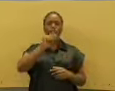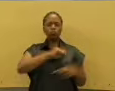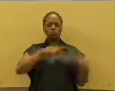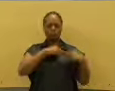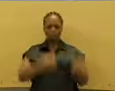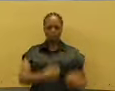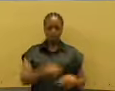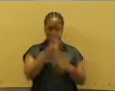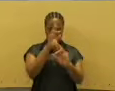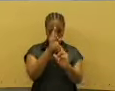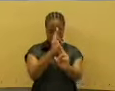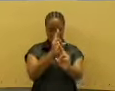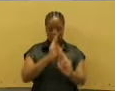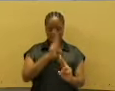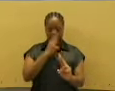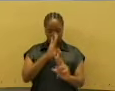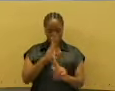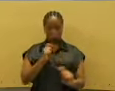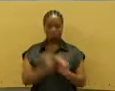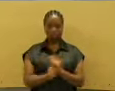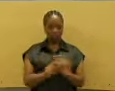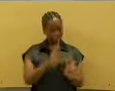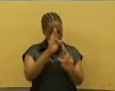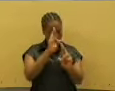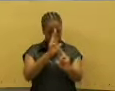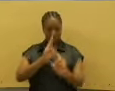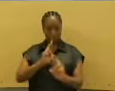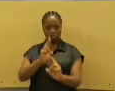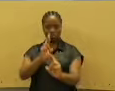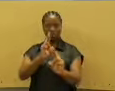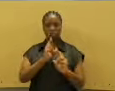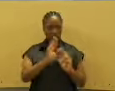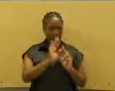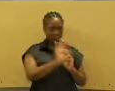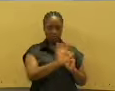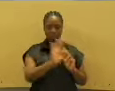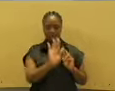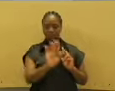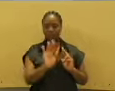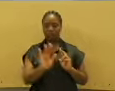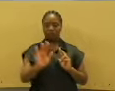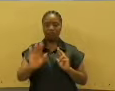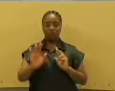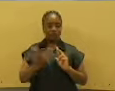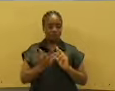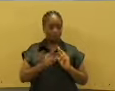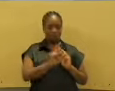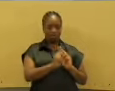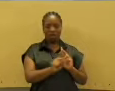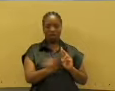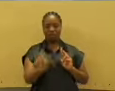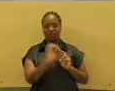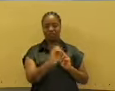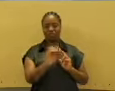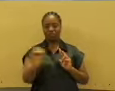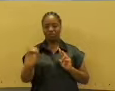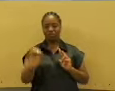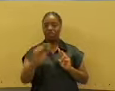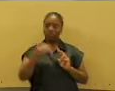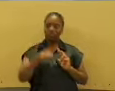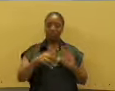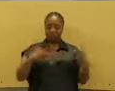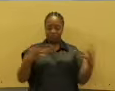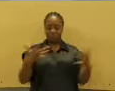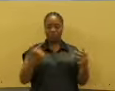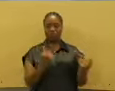commitment to recognizing people and respecting them in each space that we say we occupy. So definitely that's what the SJB was